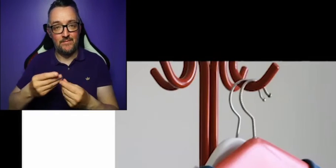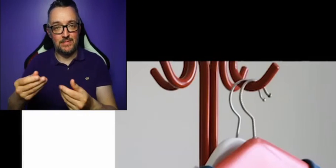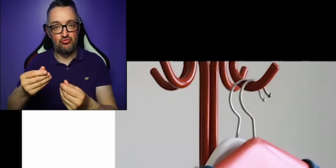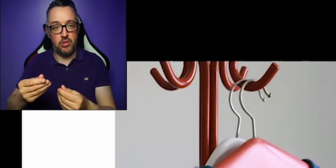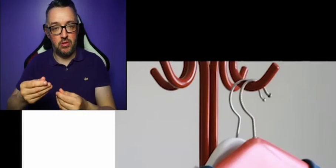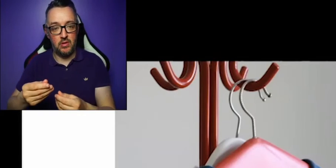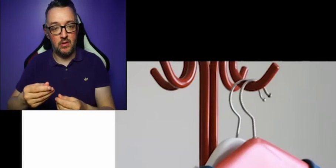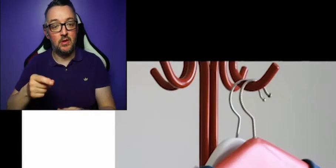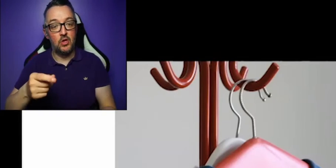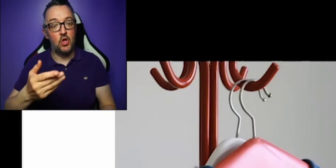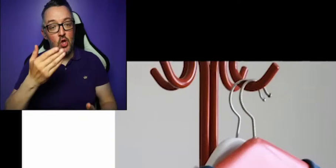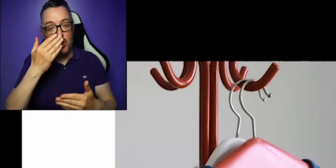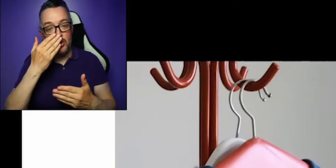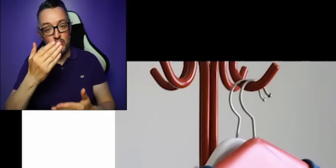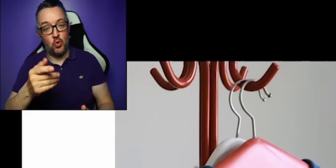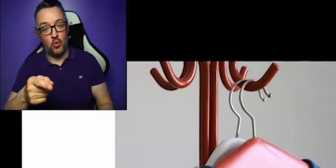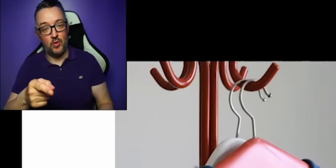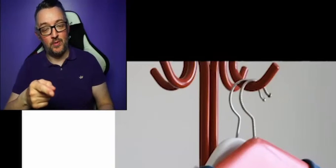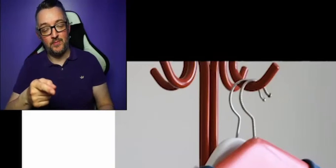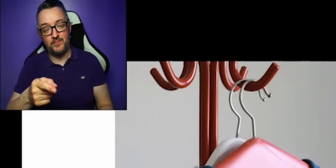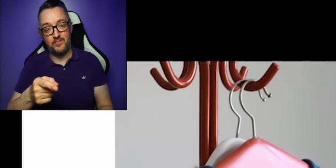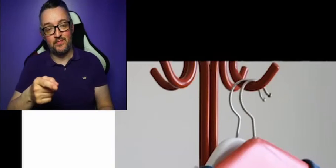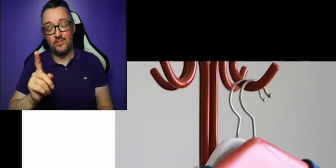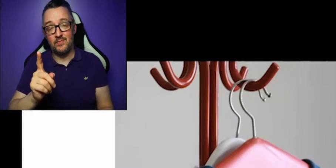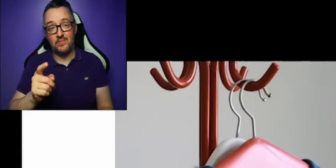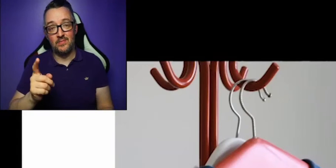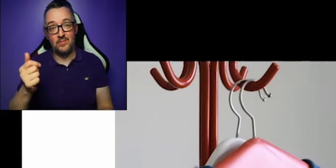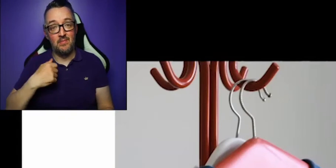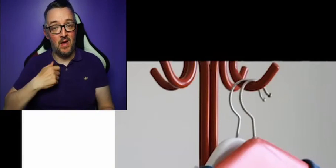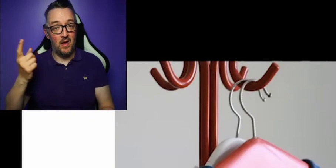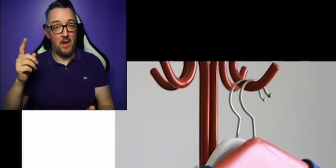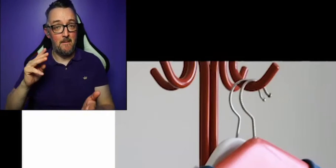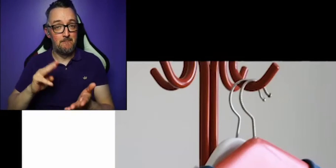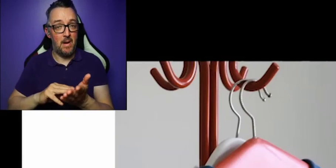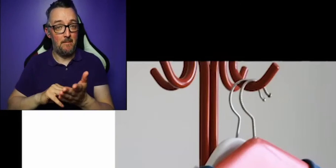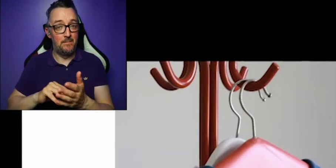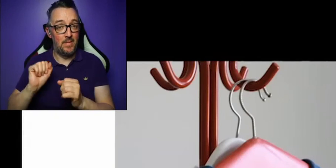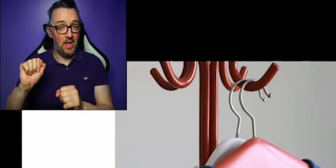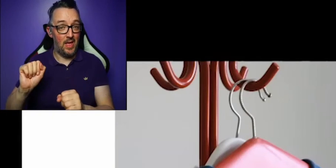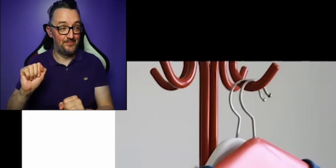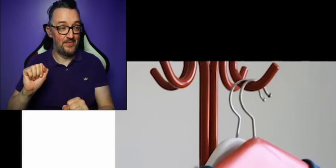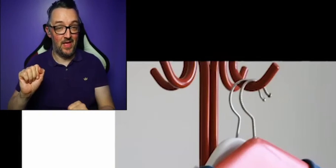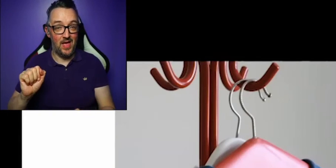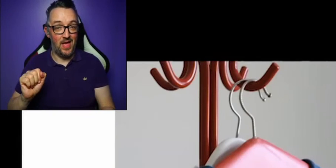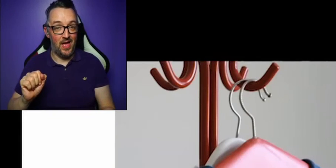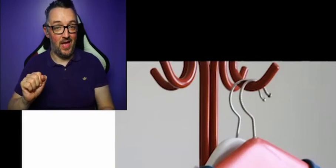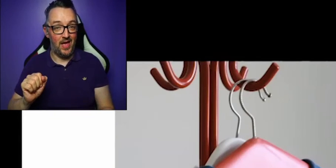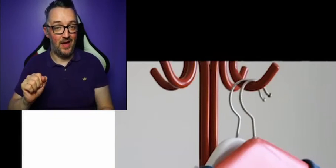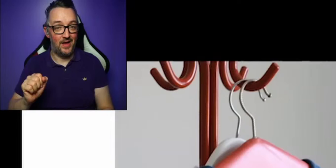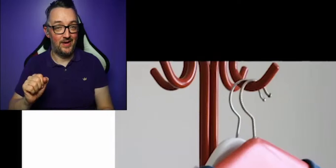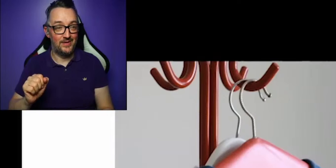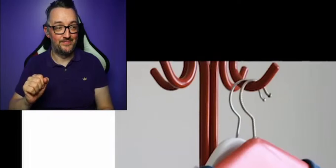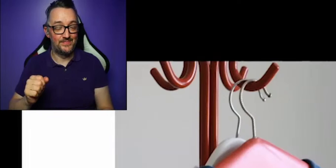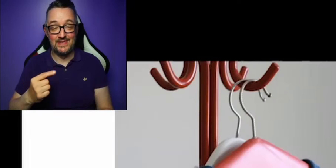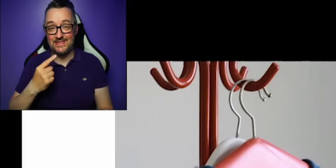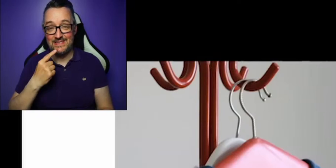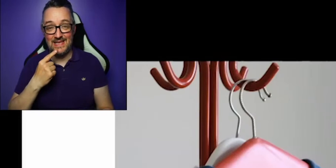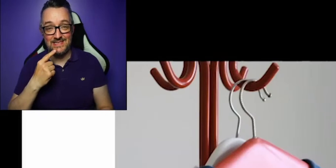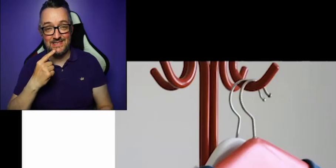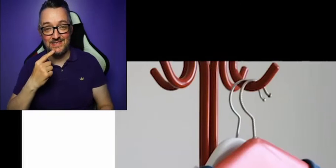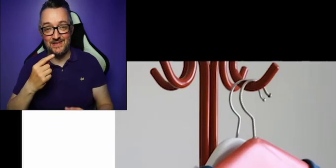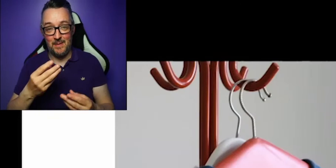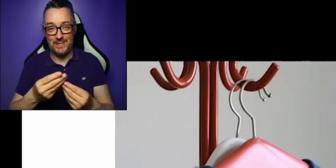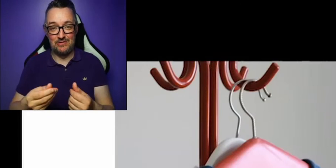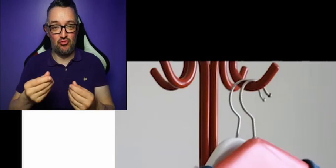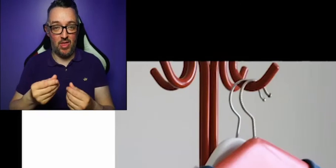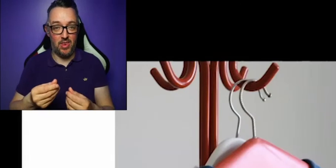which displays my wonderful mum's taste, which was very, I mean, my mum has just